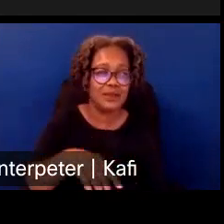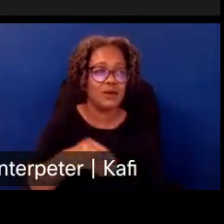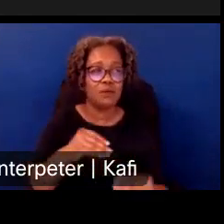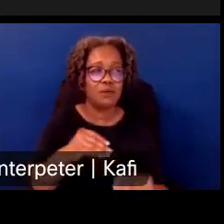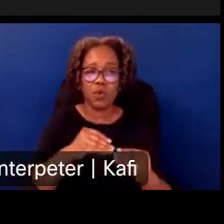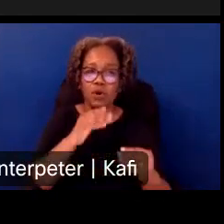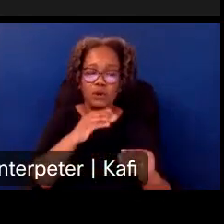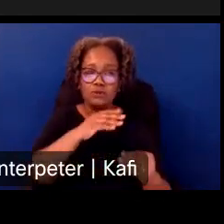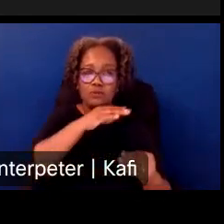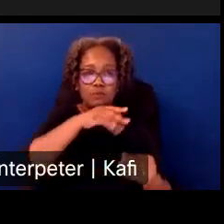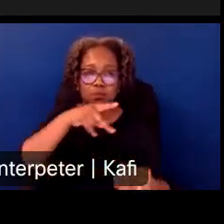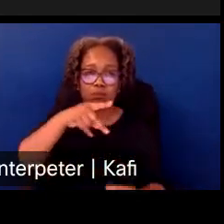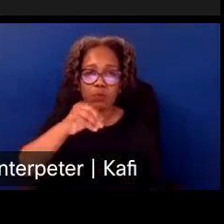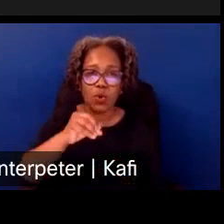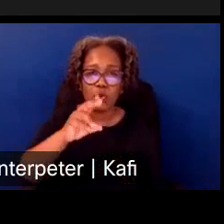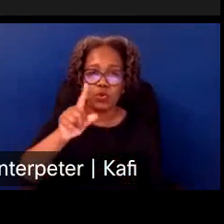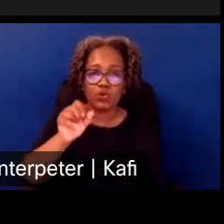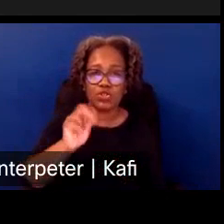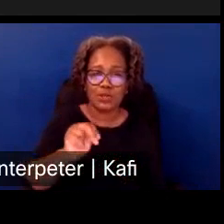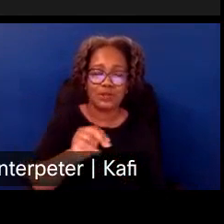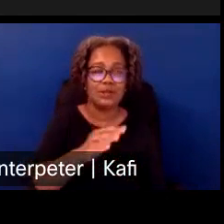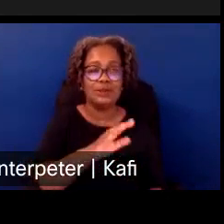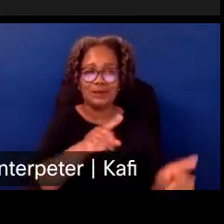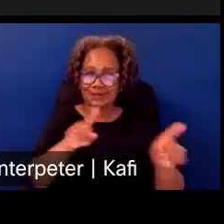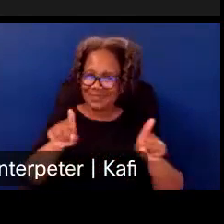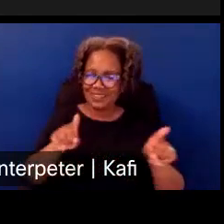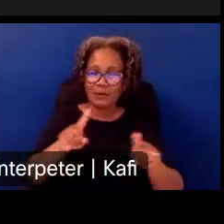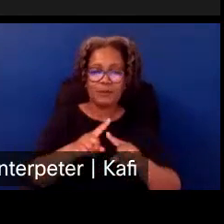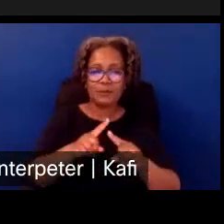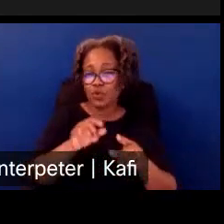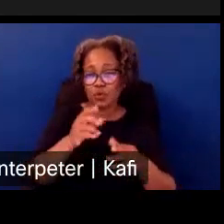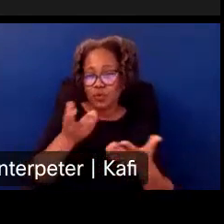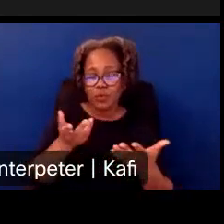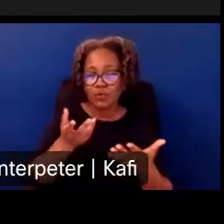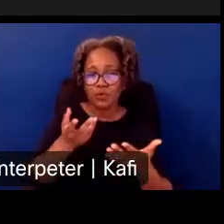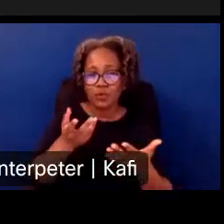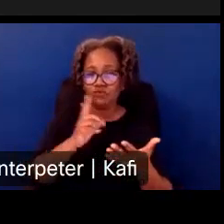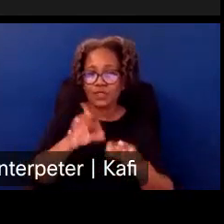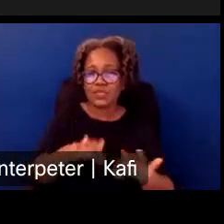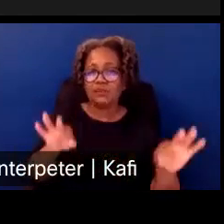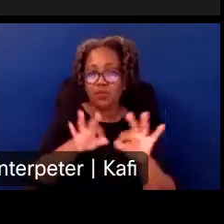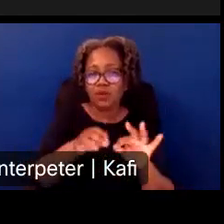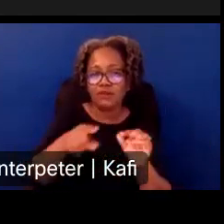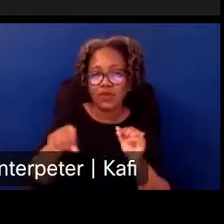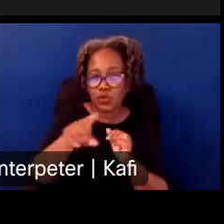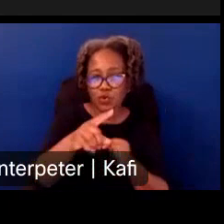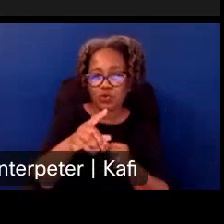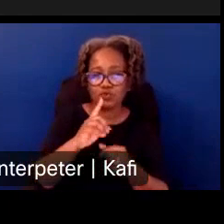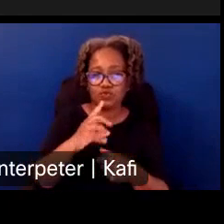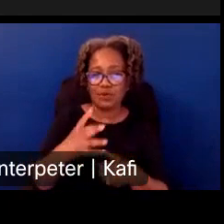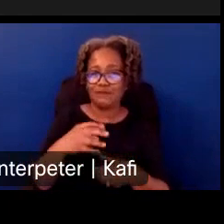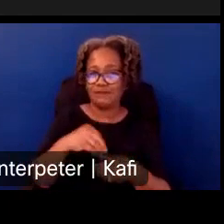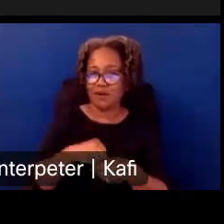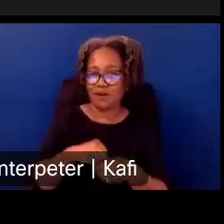but it's important that you and possibly it's important to involve a professional like a